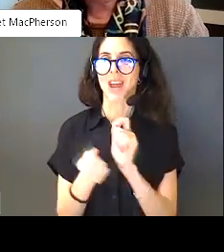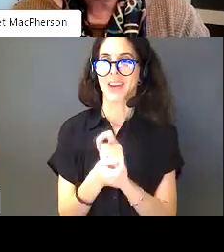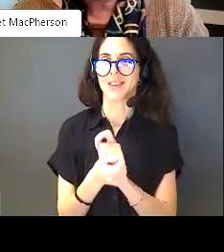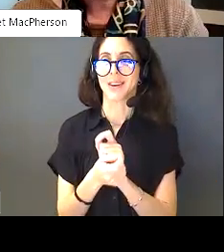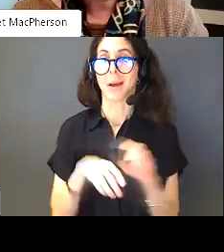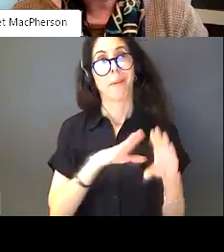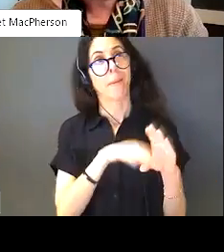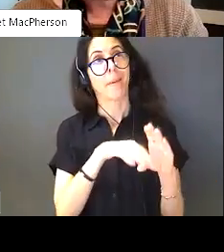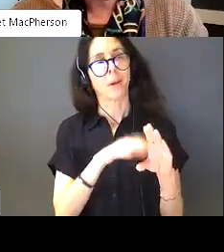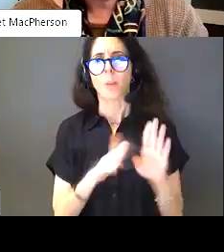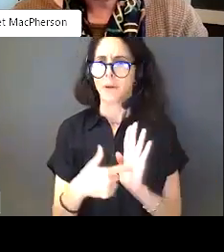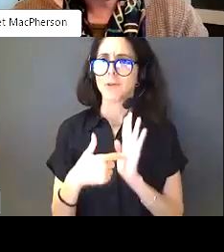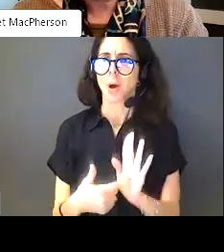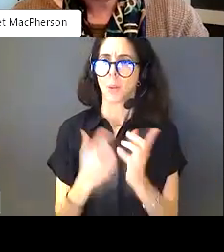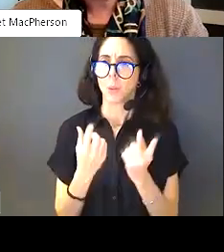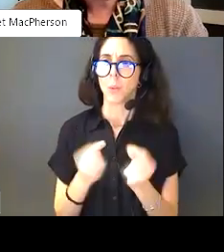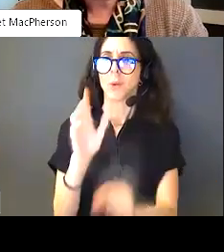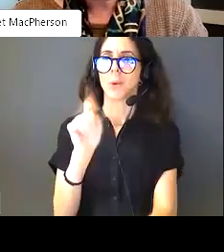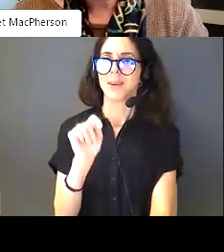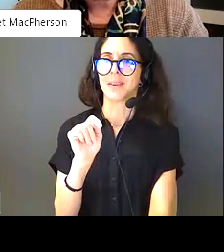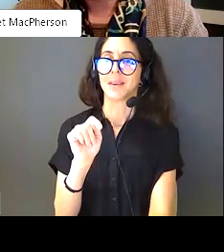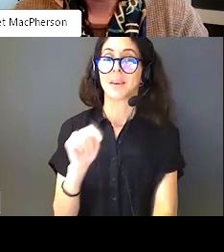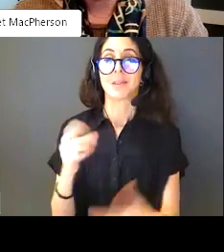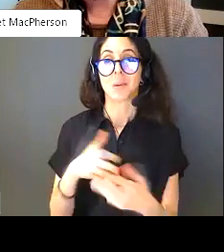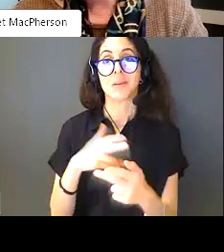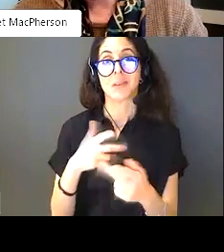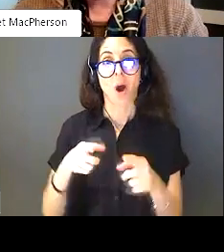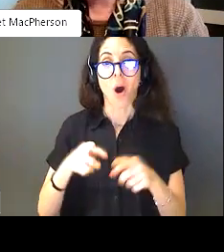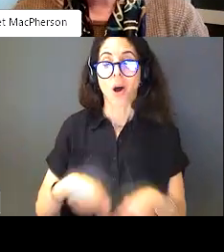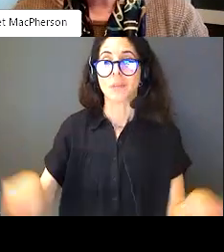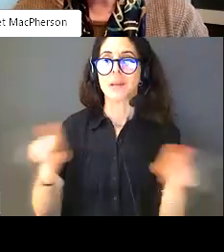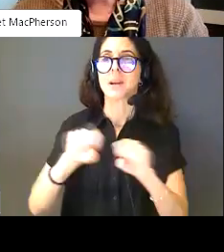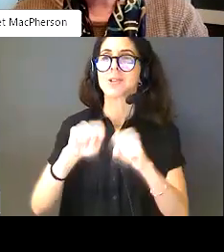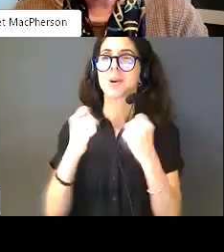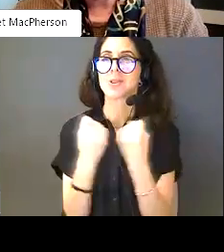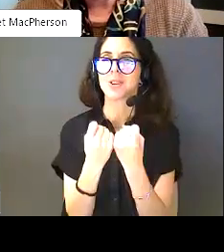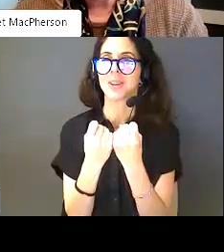paint a bigger picture that says, we are all social change agents.